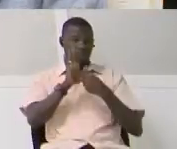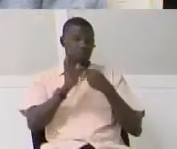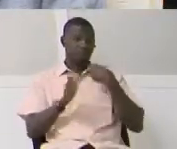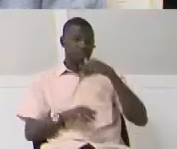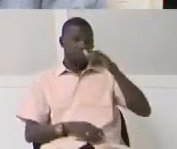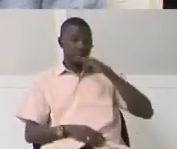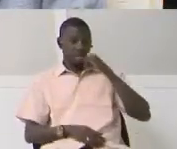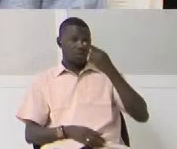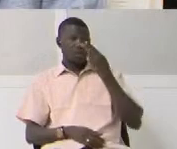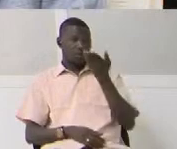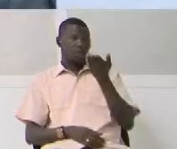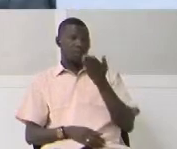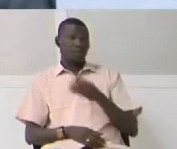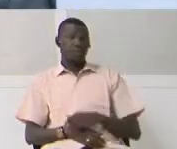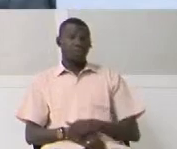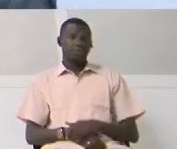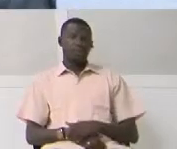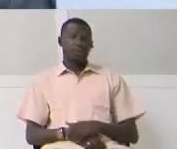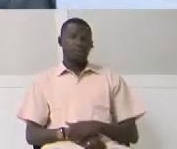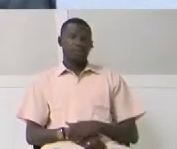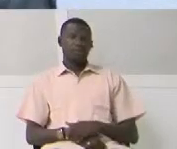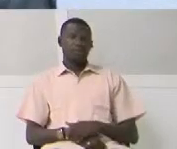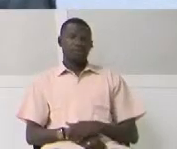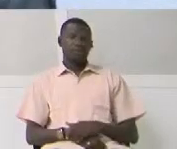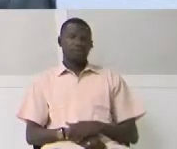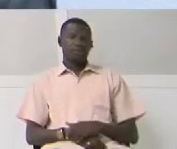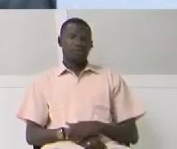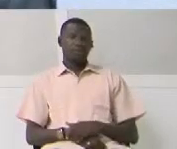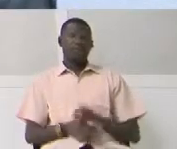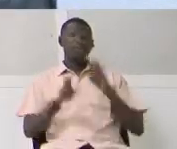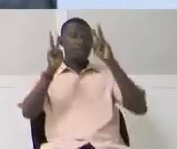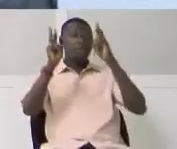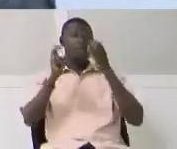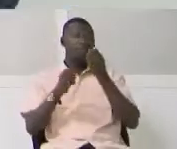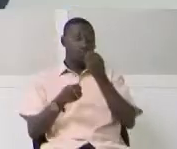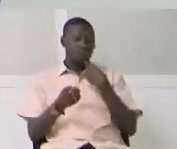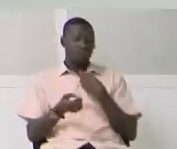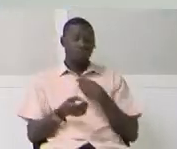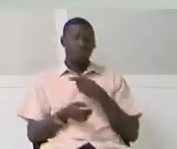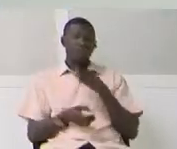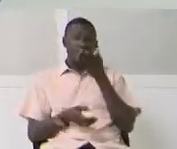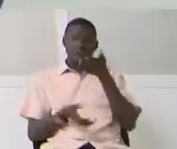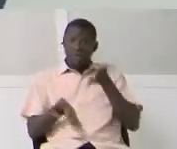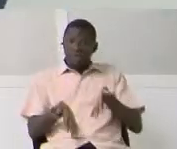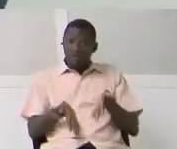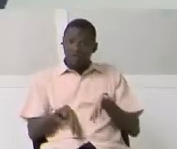So, Murema, you young fee. He said to me, behold, you are here.